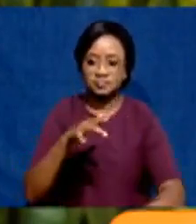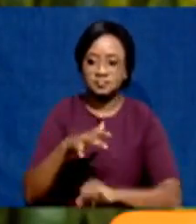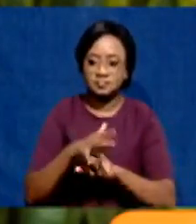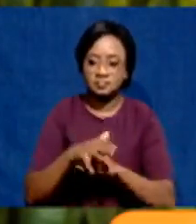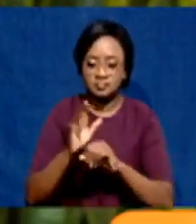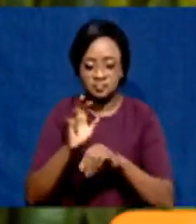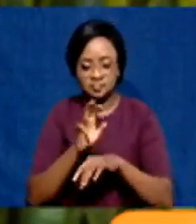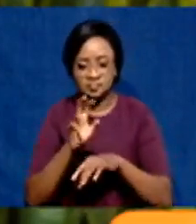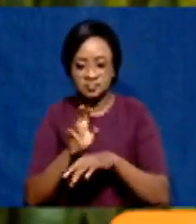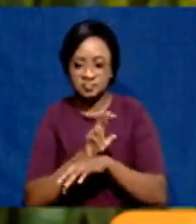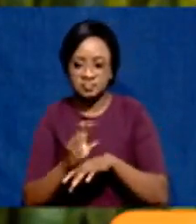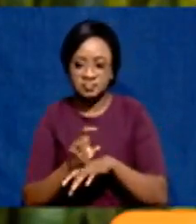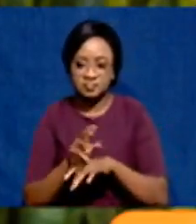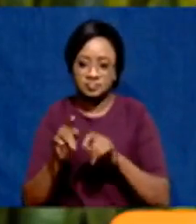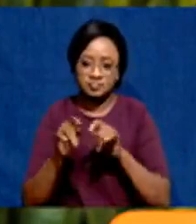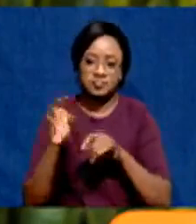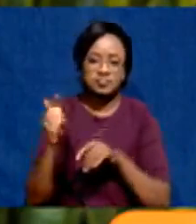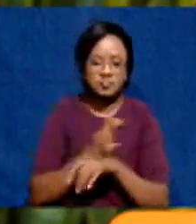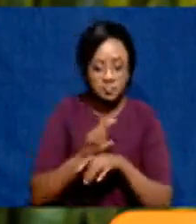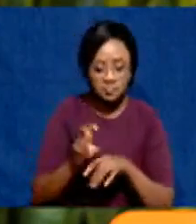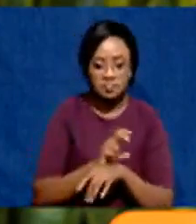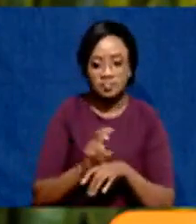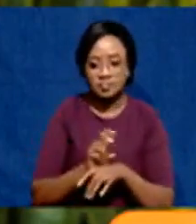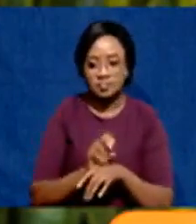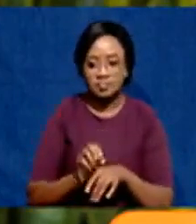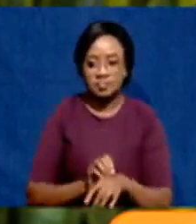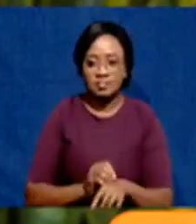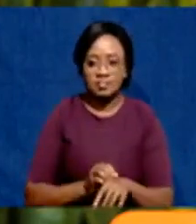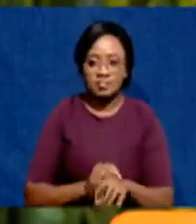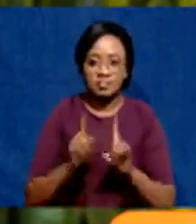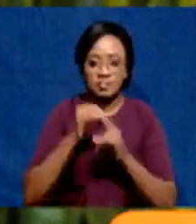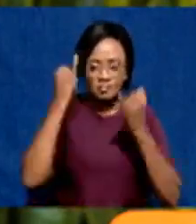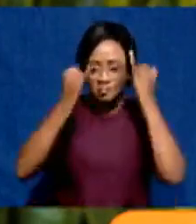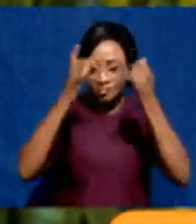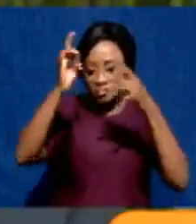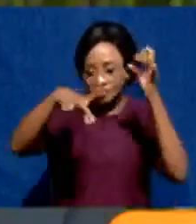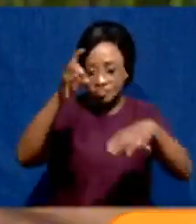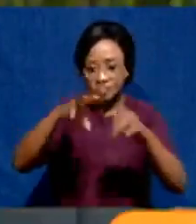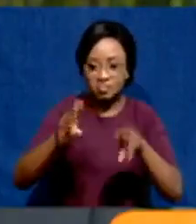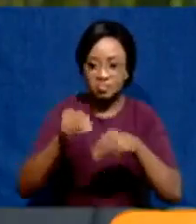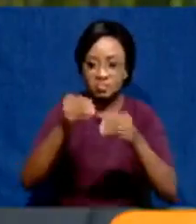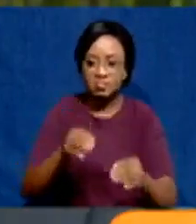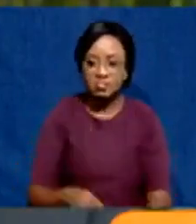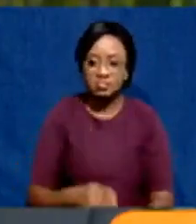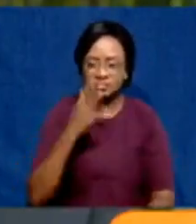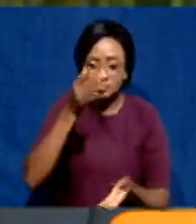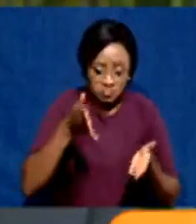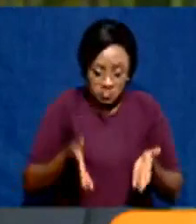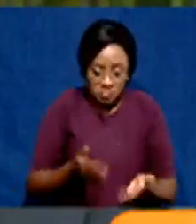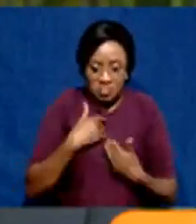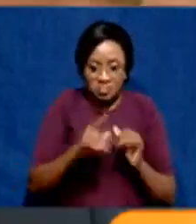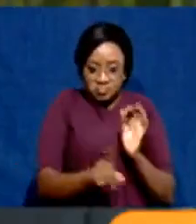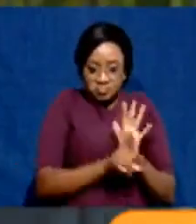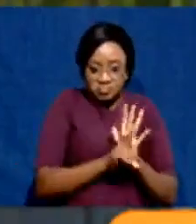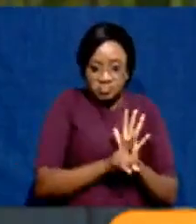observe, not to regulate, to observe and suggest guardrails. There's the existing laws that we have, and then